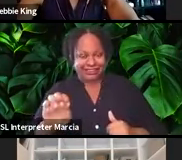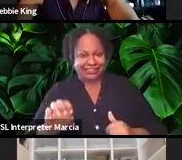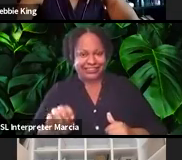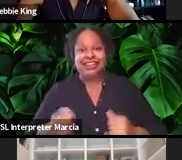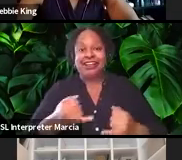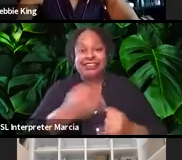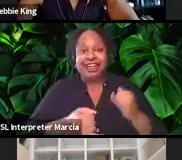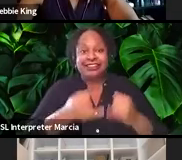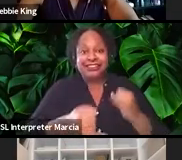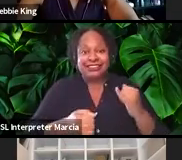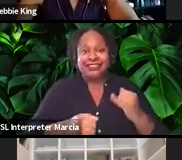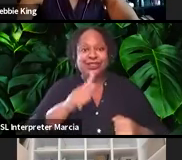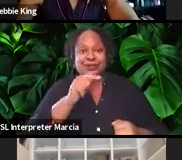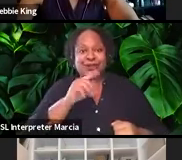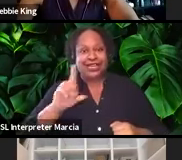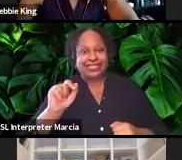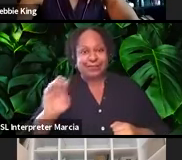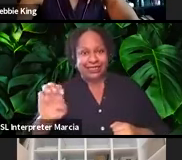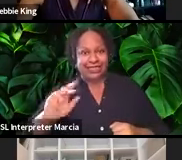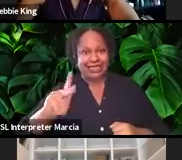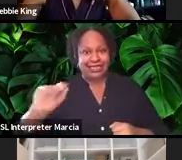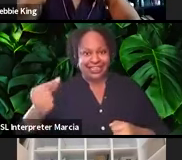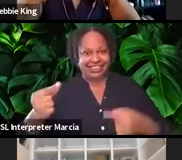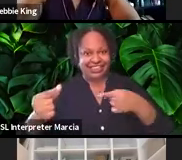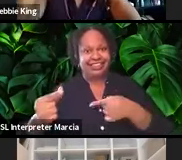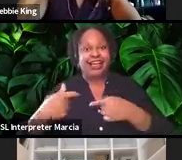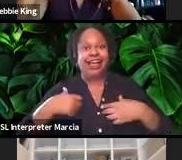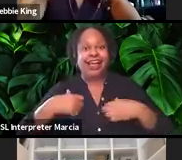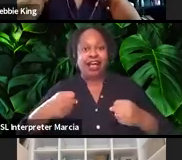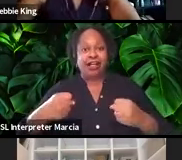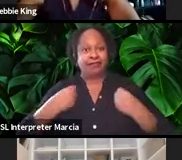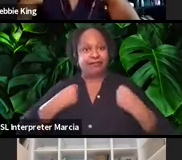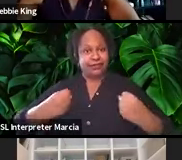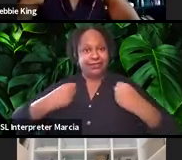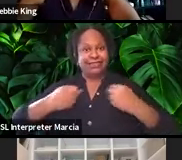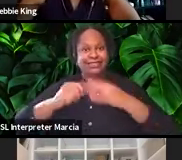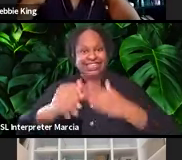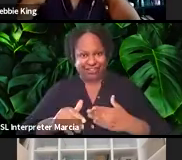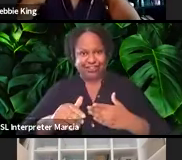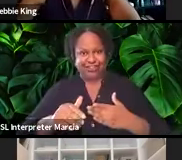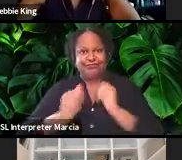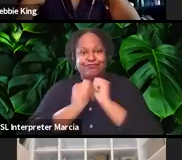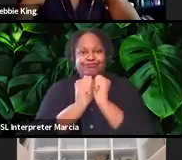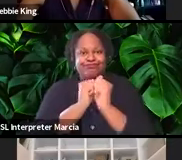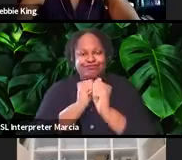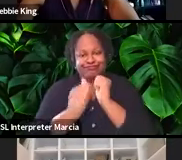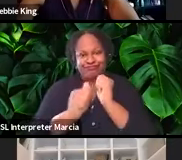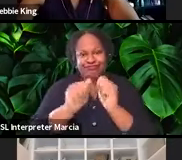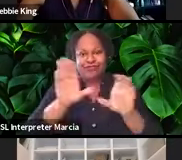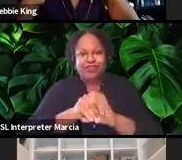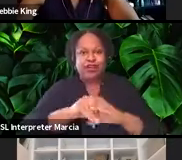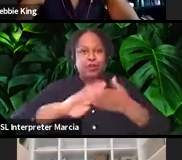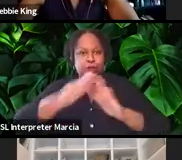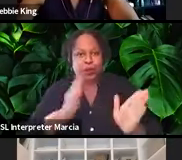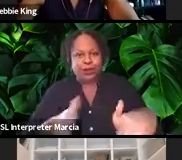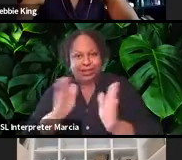And last but not least, we have Debbie King, health and fitness leader, athlete, and community